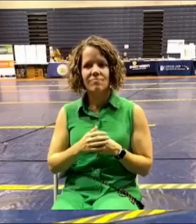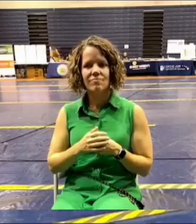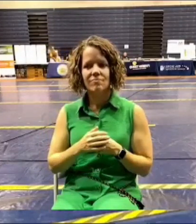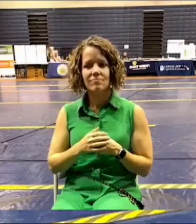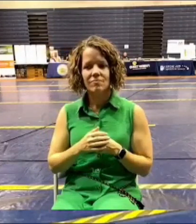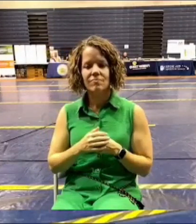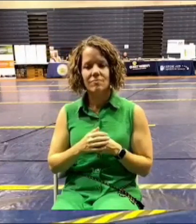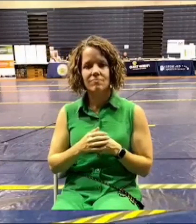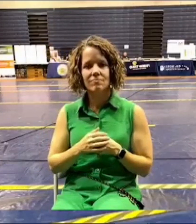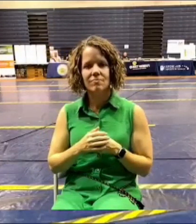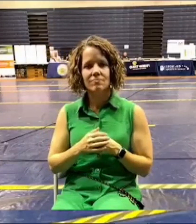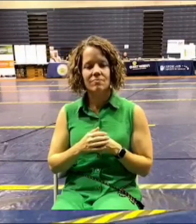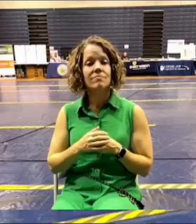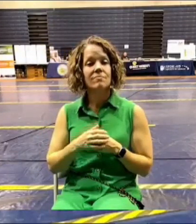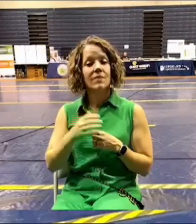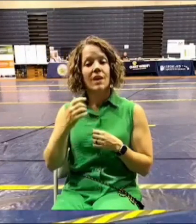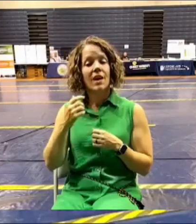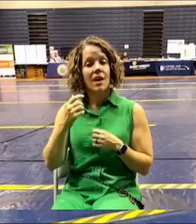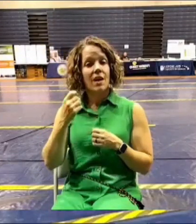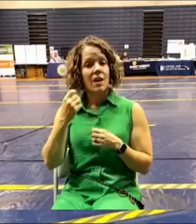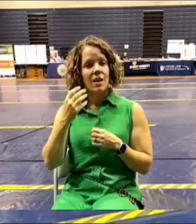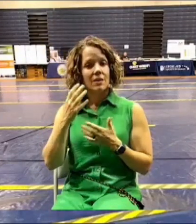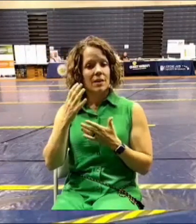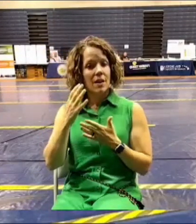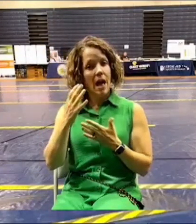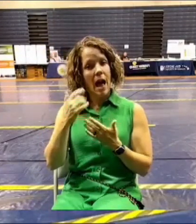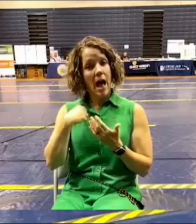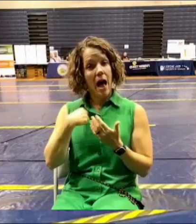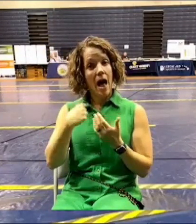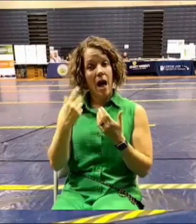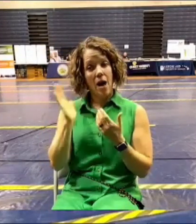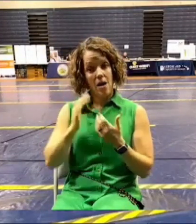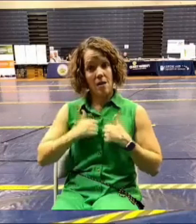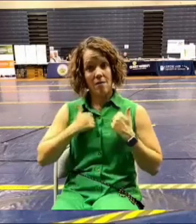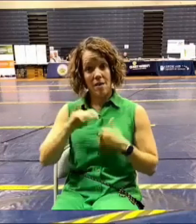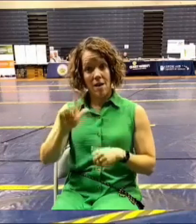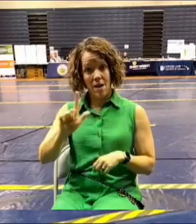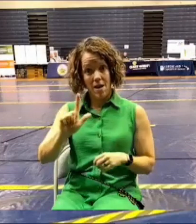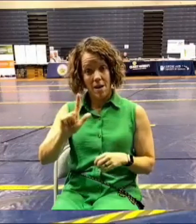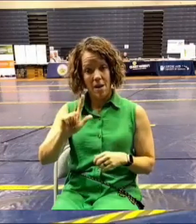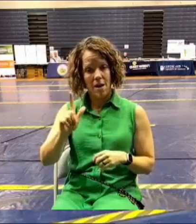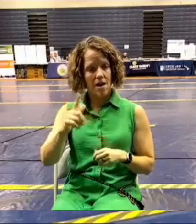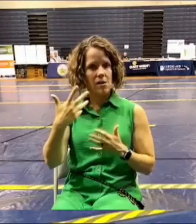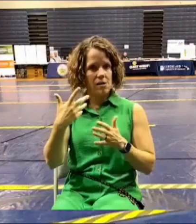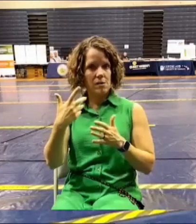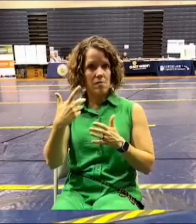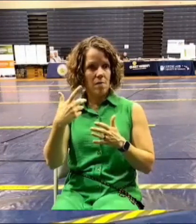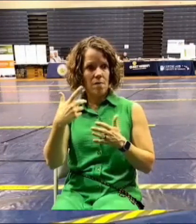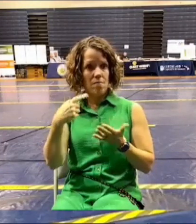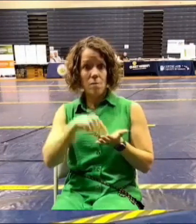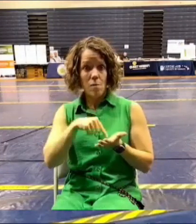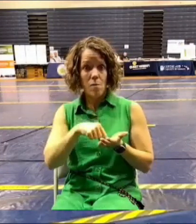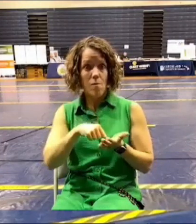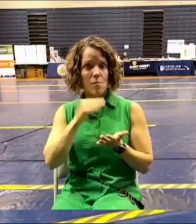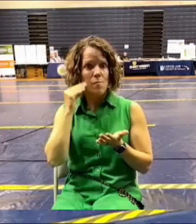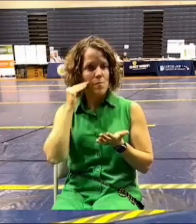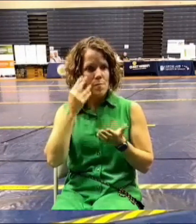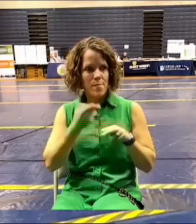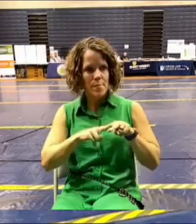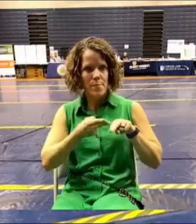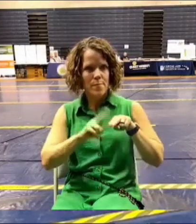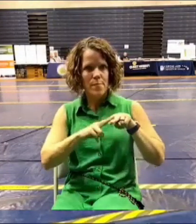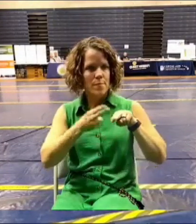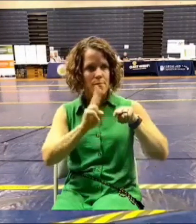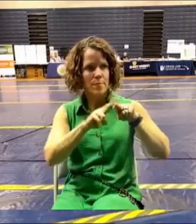after living in Lahaina for a little while, I too got priced out, right? Because of this fire, so many people